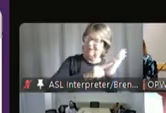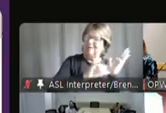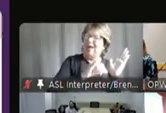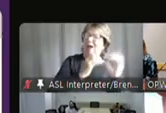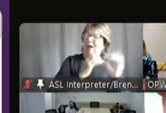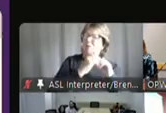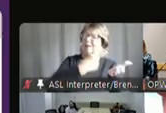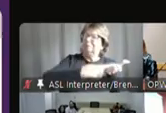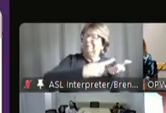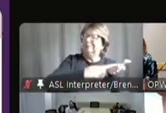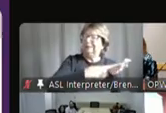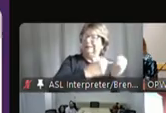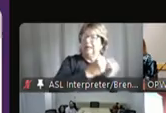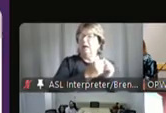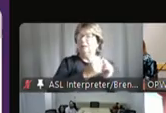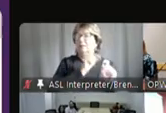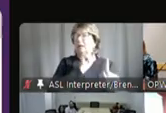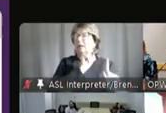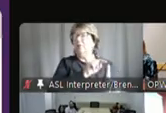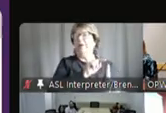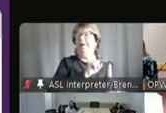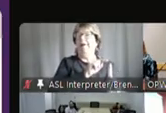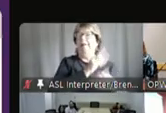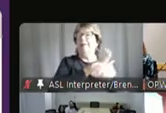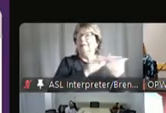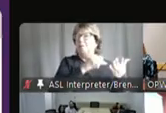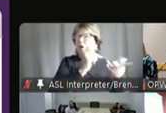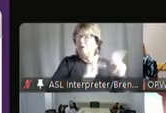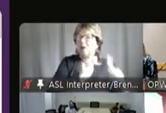with some other folks.